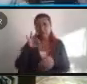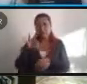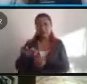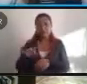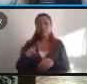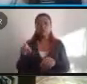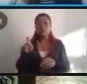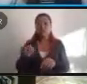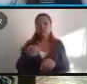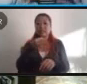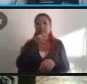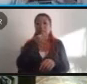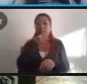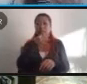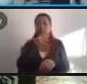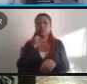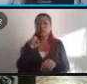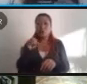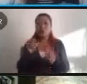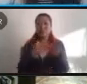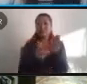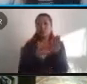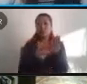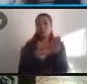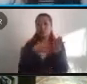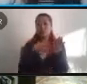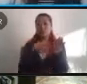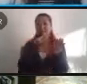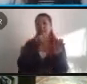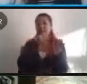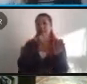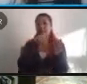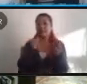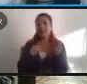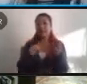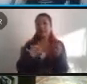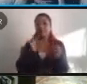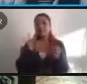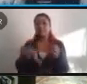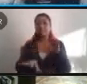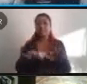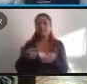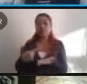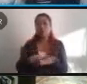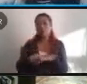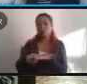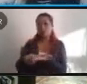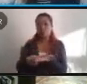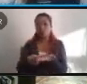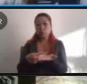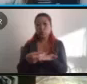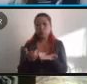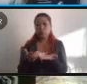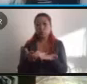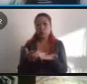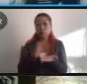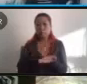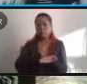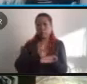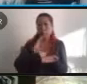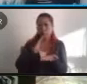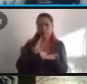that the technical experts can weigh in and talk through the understanding of what's being vetted at the board